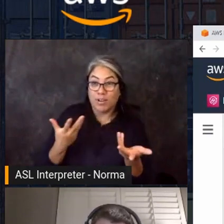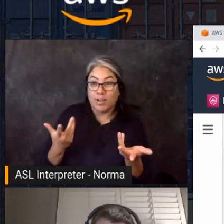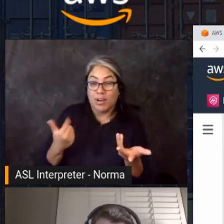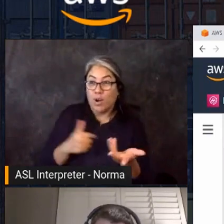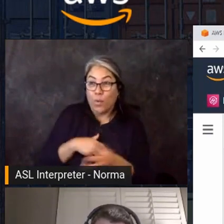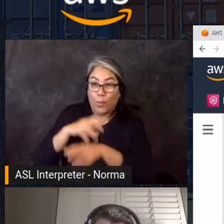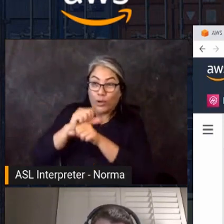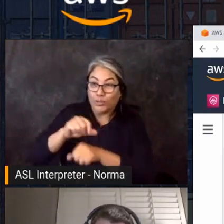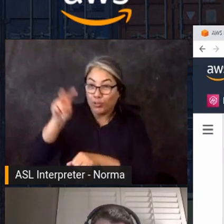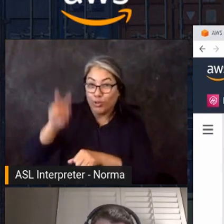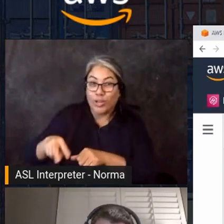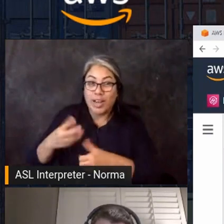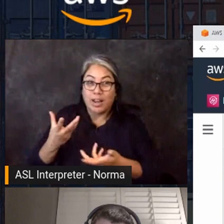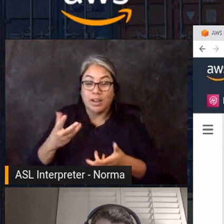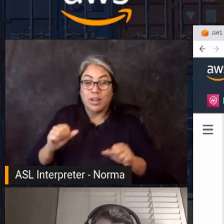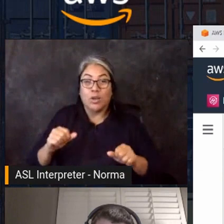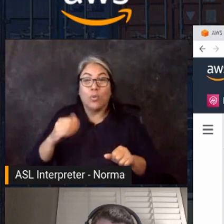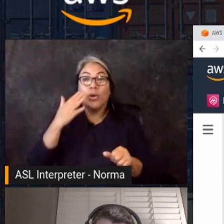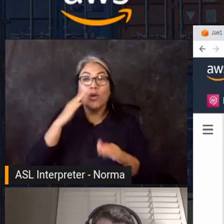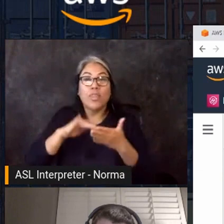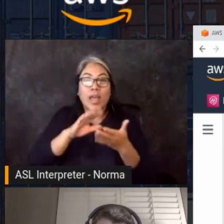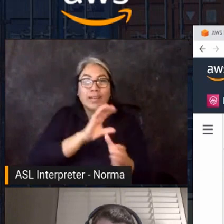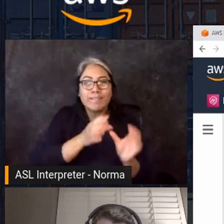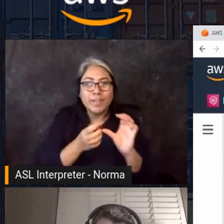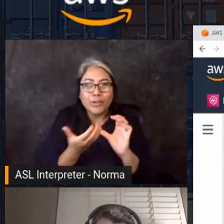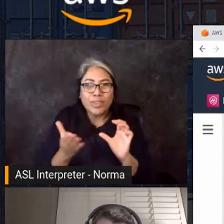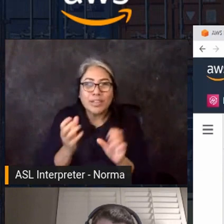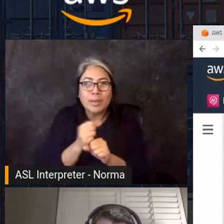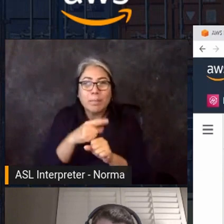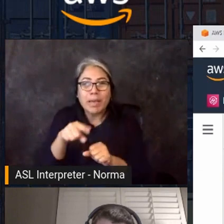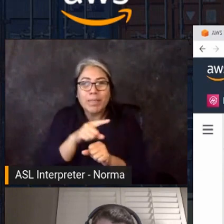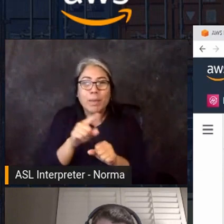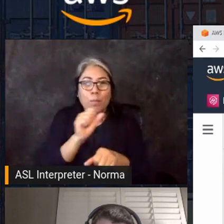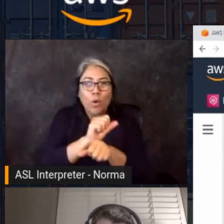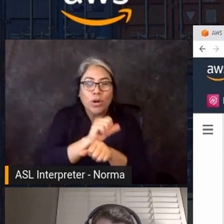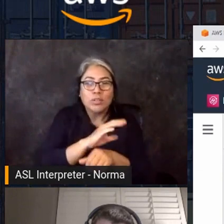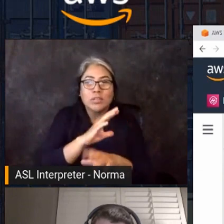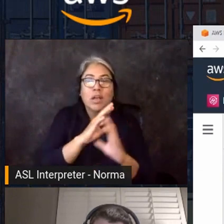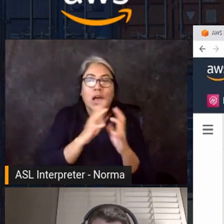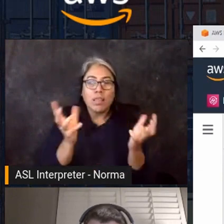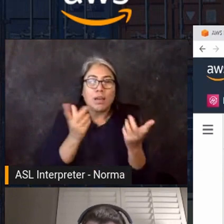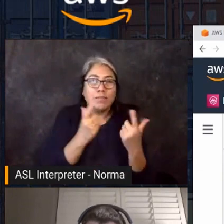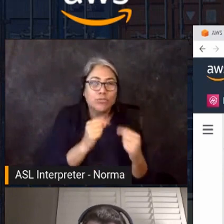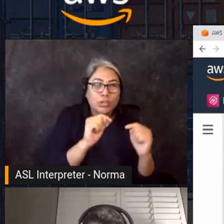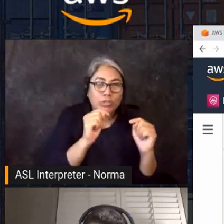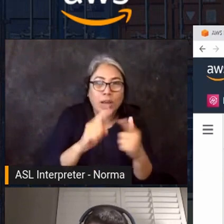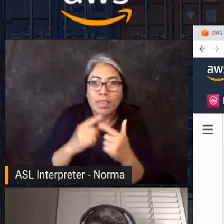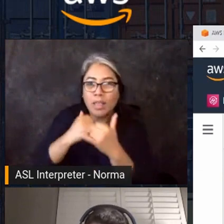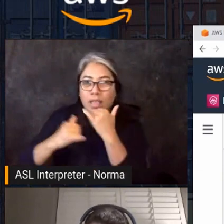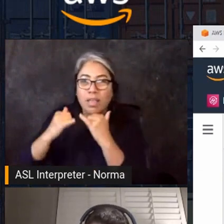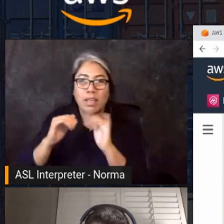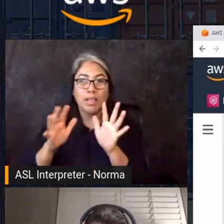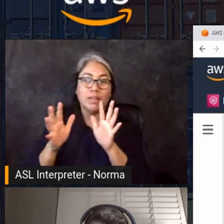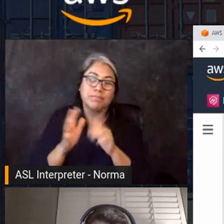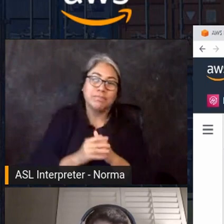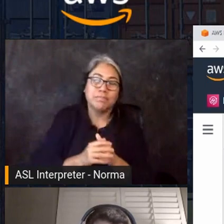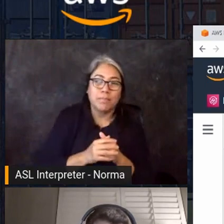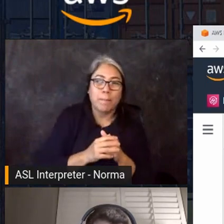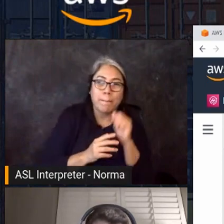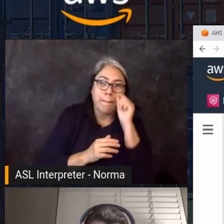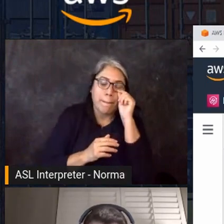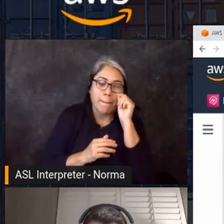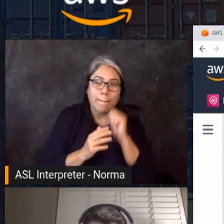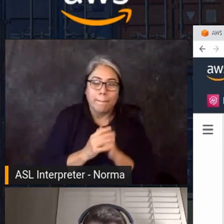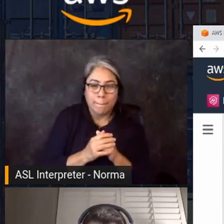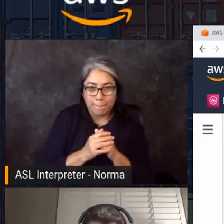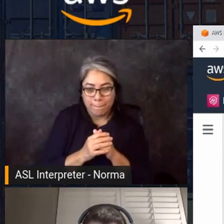know configuring things and making them work is a lot of trial and error sometimes. Yep. So let's take a